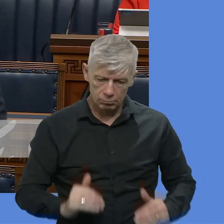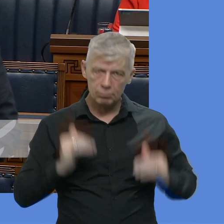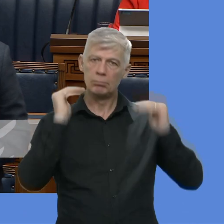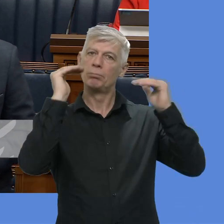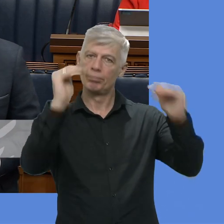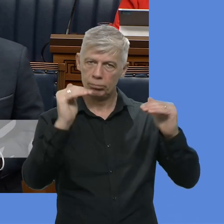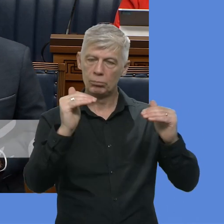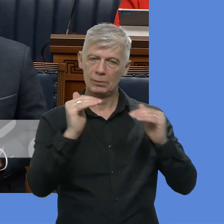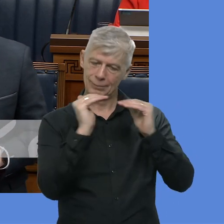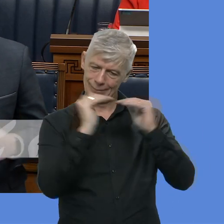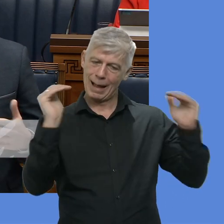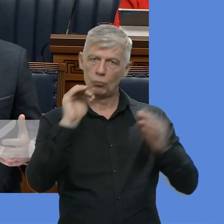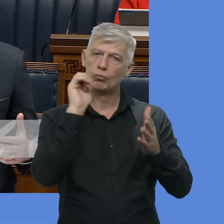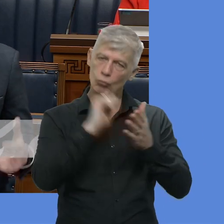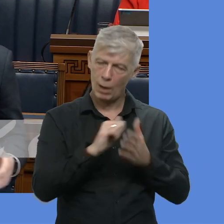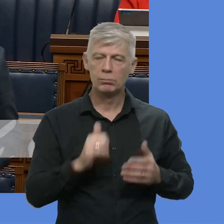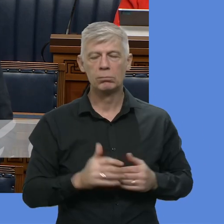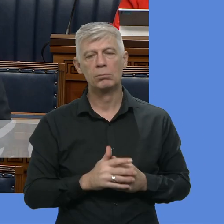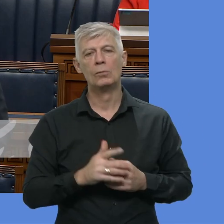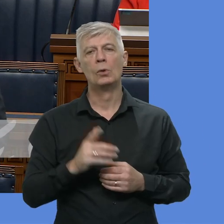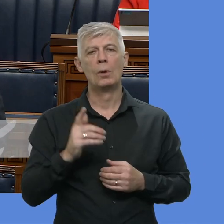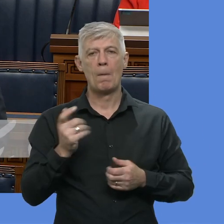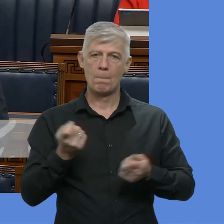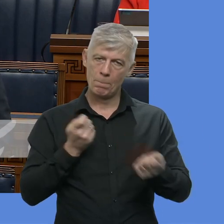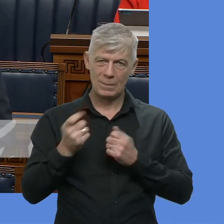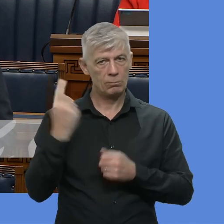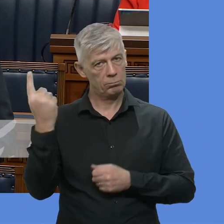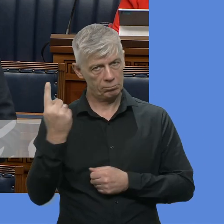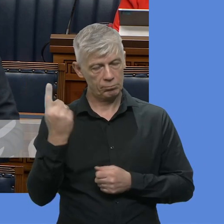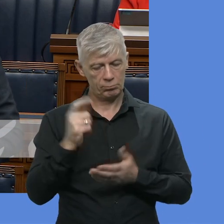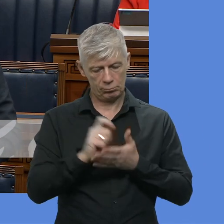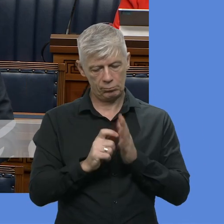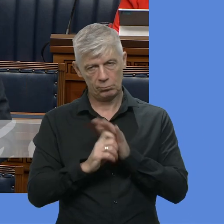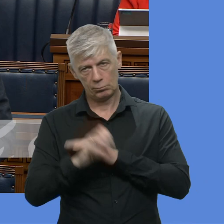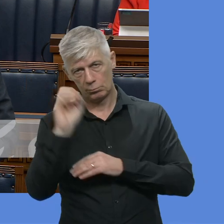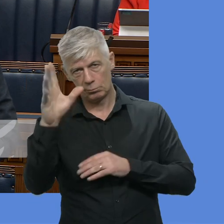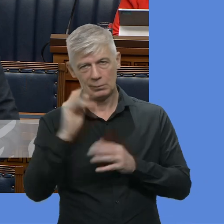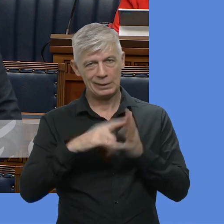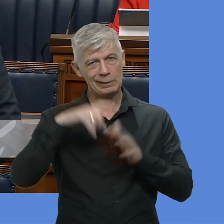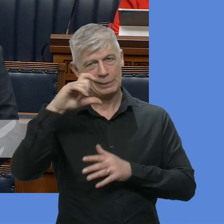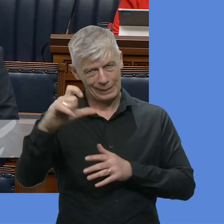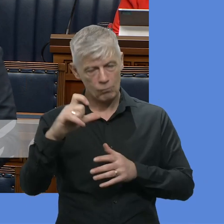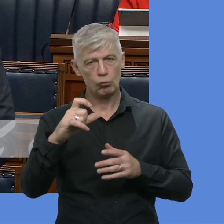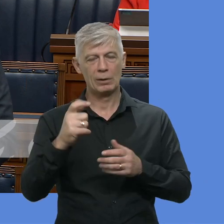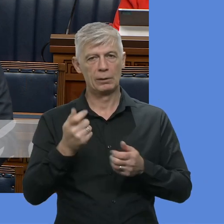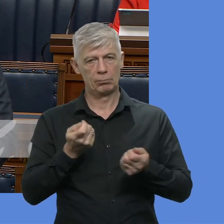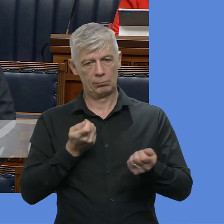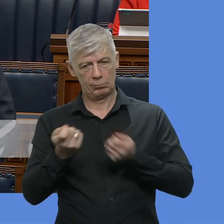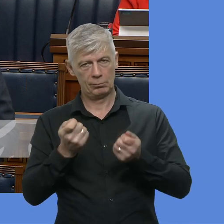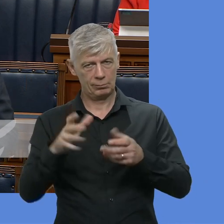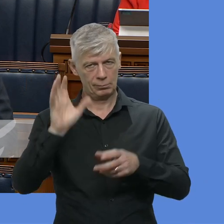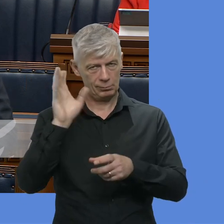to standard. The Minister will be writing to the Secretary of State and the Prime Minister